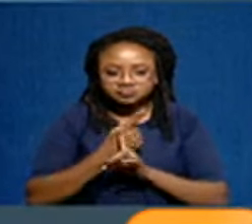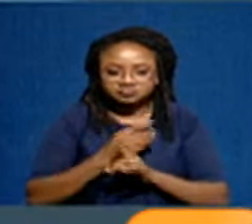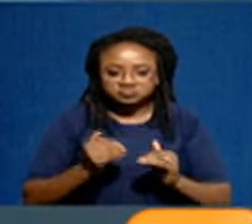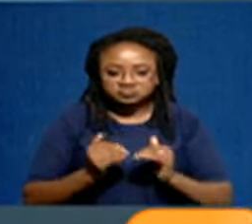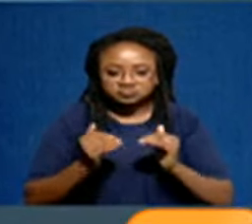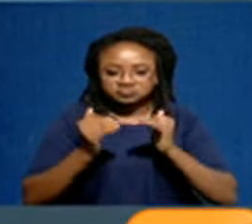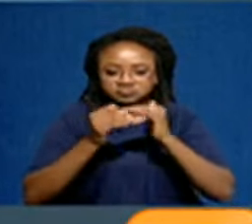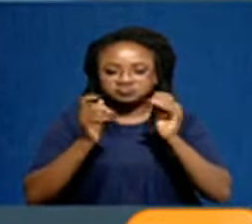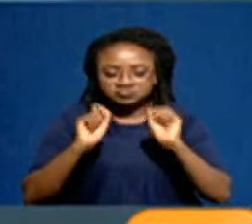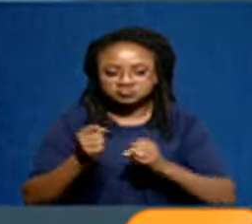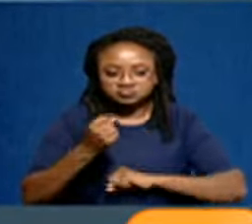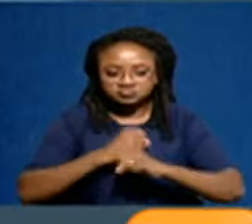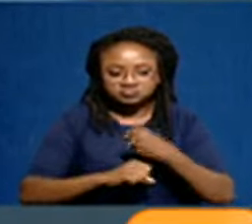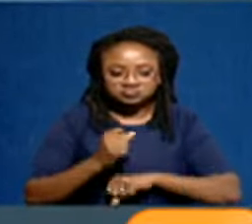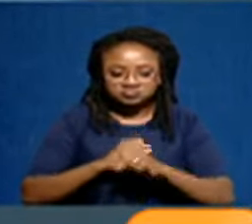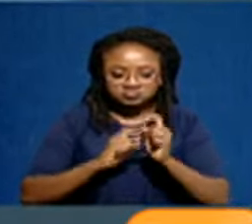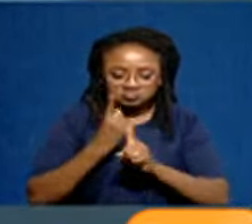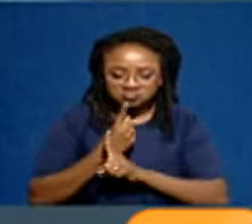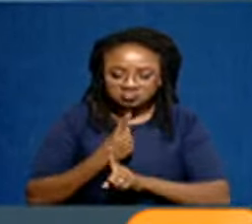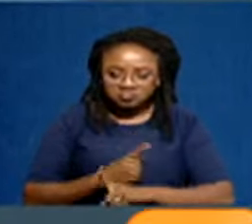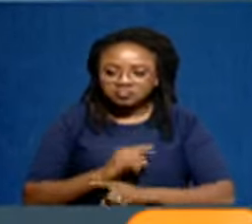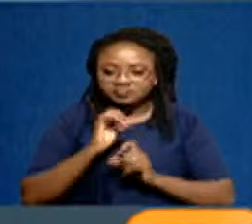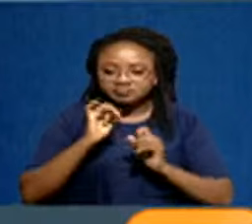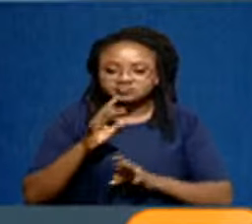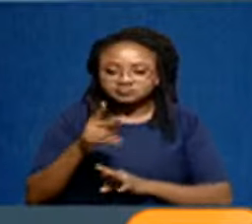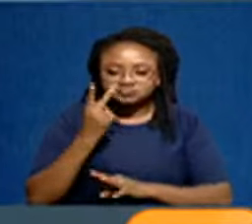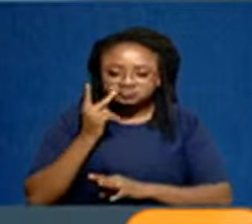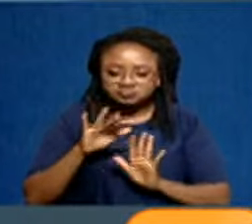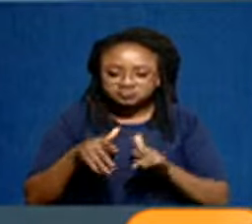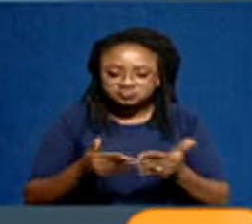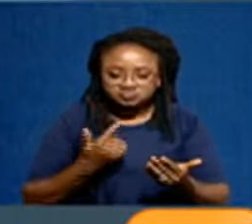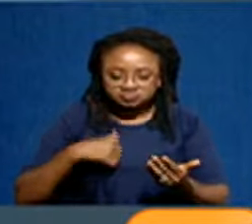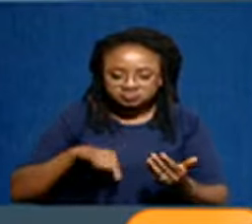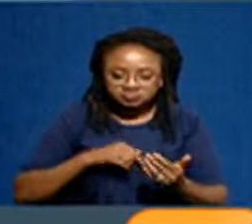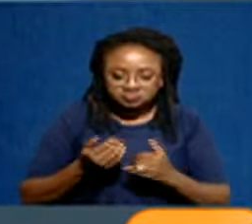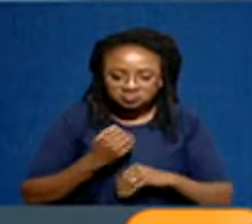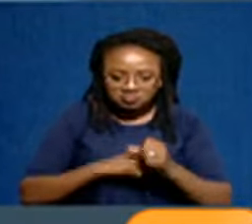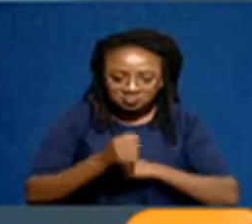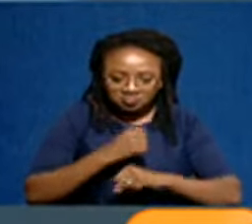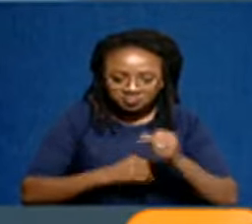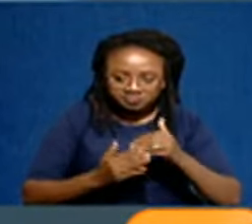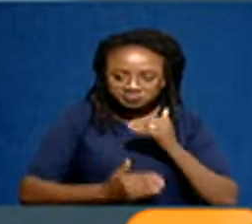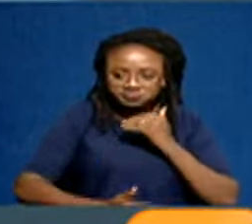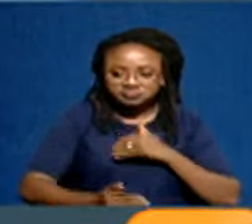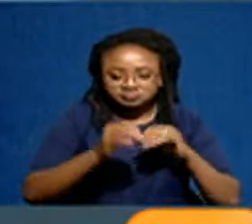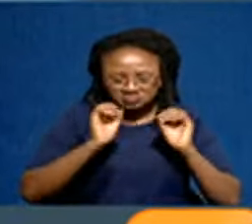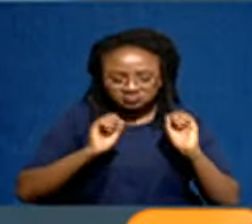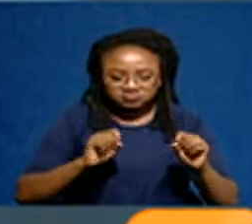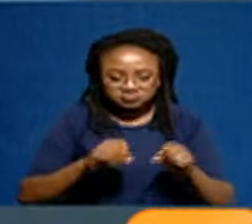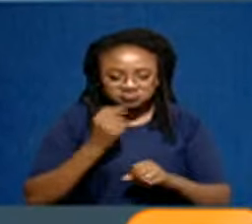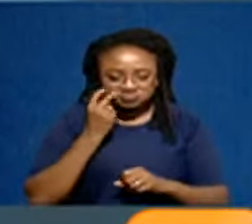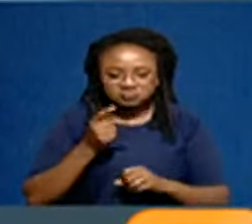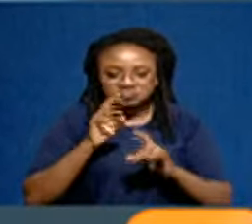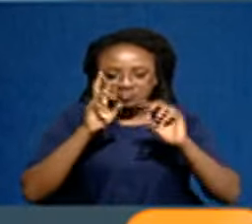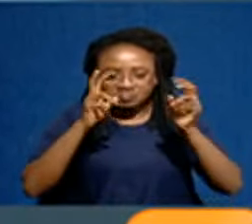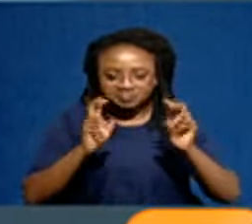different actions. If you look at how we are moving at the moment, there's a likelihood that apart from the issues that are cutting